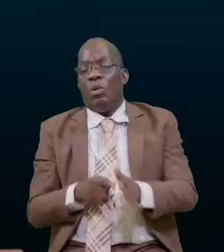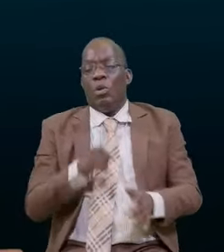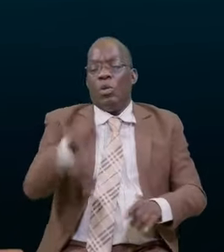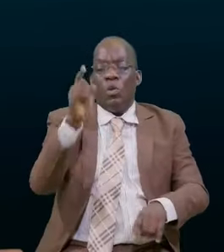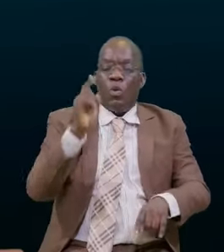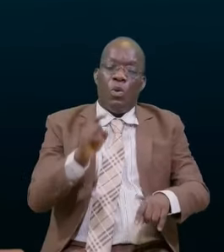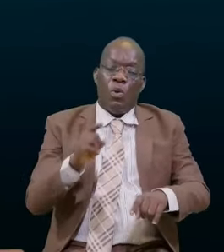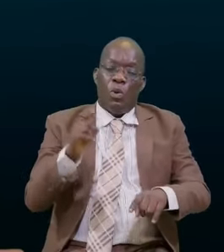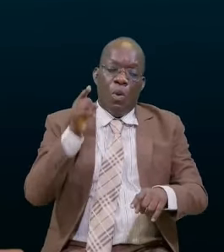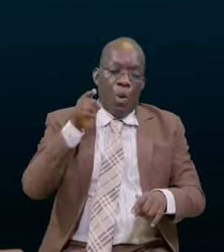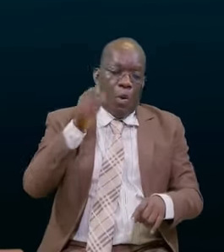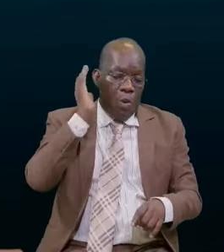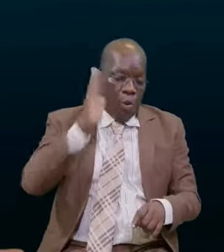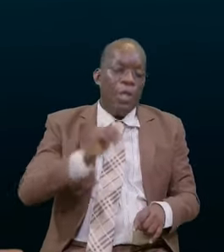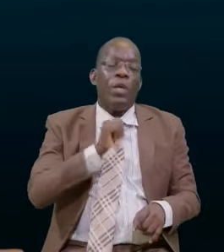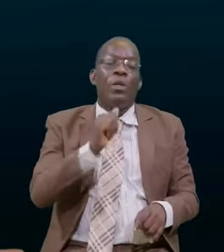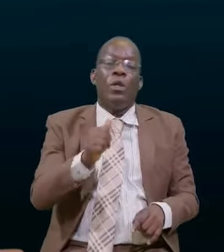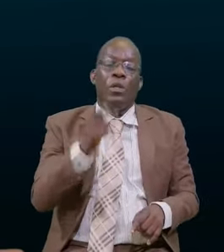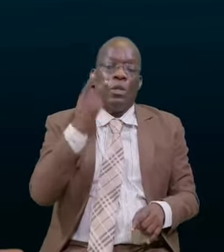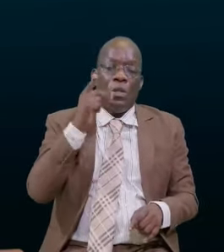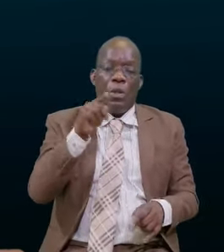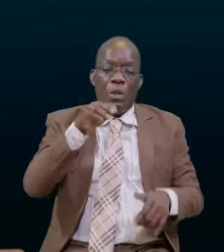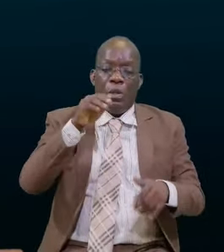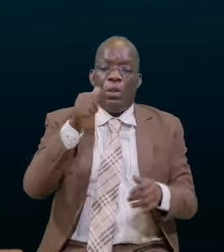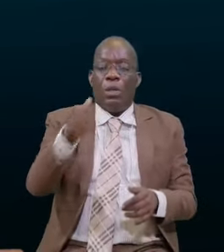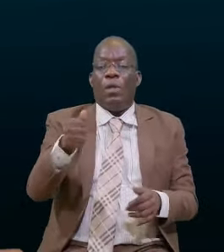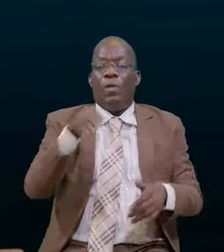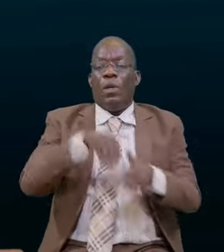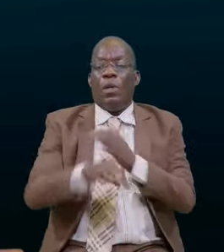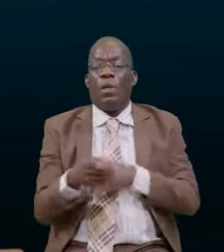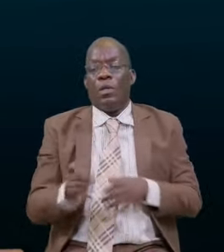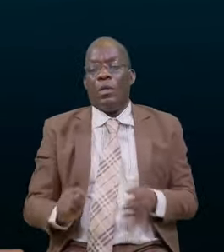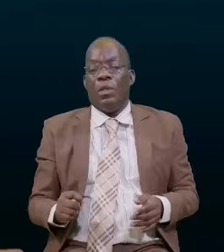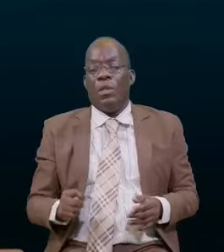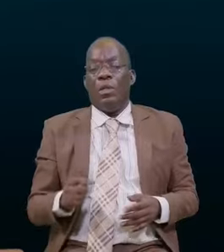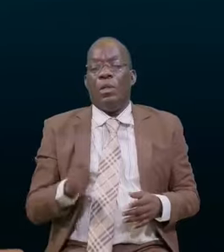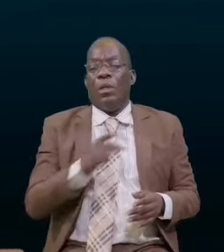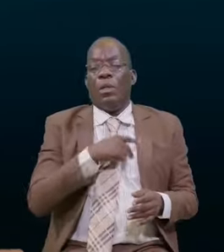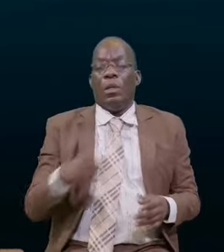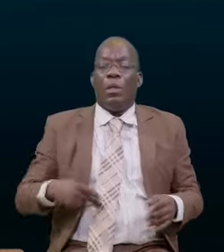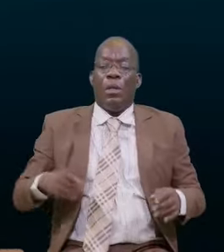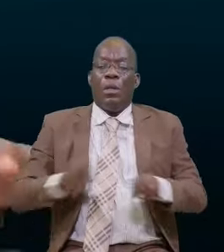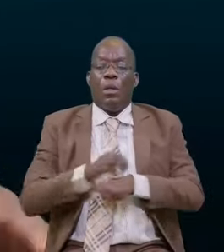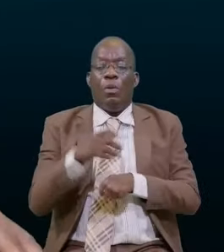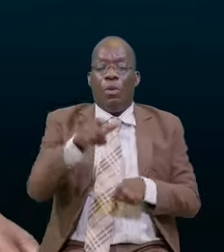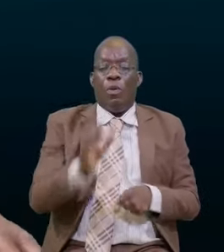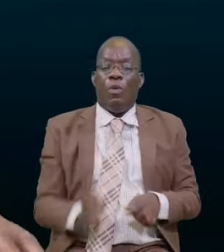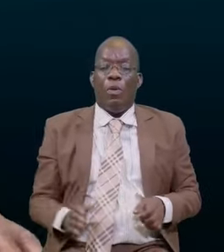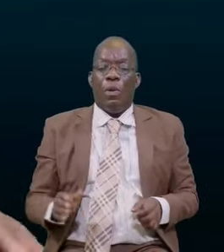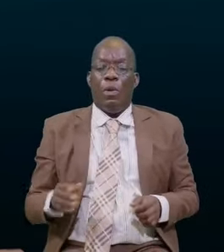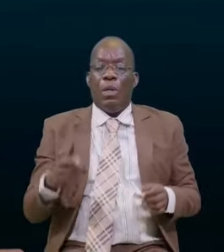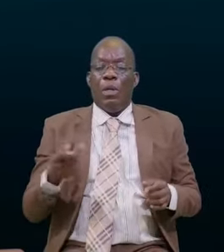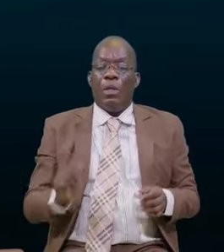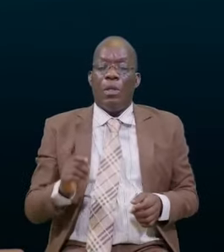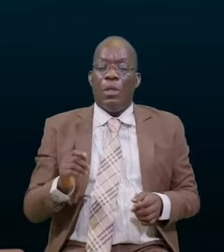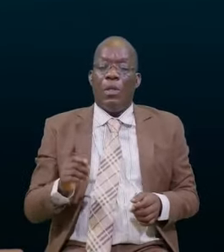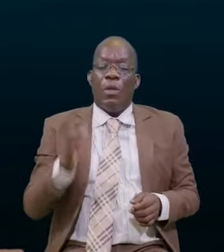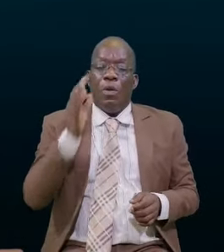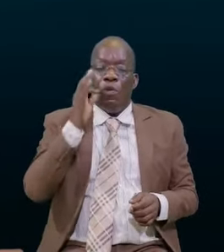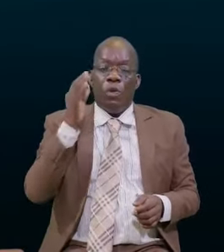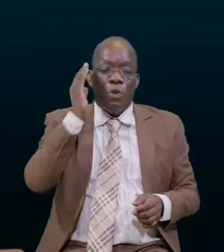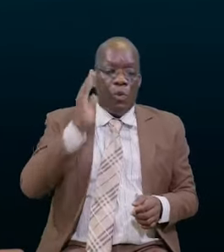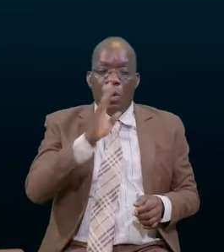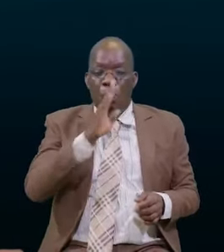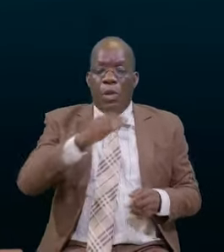or gain entrance into heaven such trees that are not having the fruit they be cut down and they be put in the fire so we